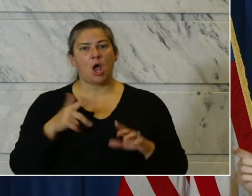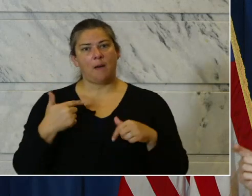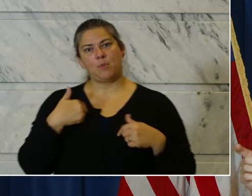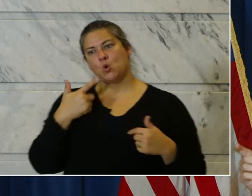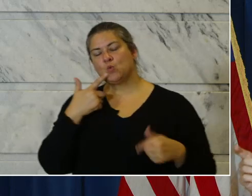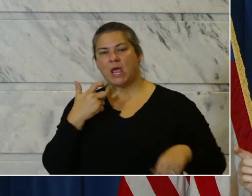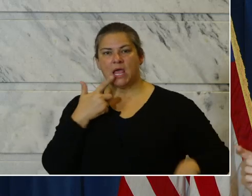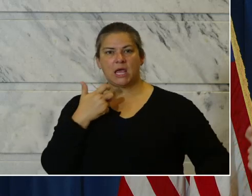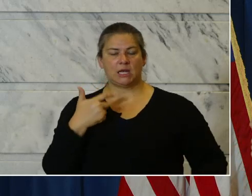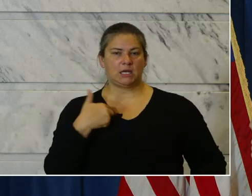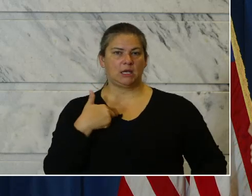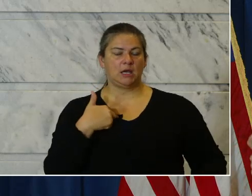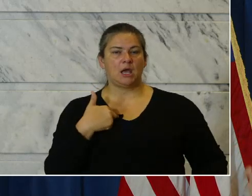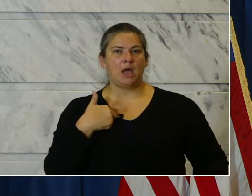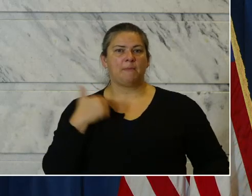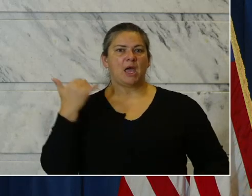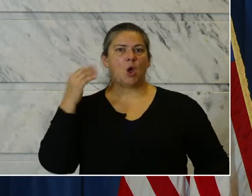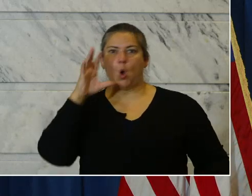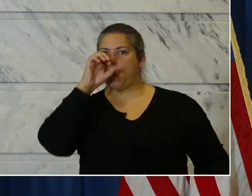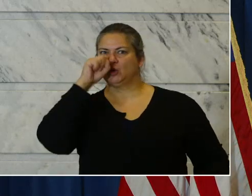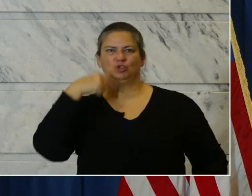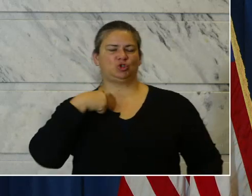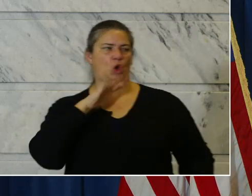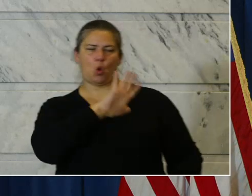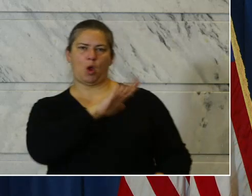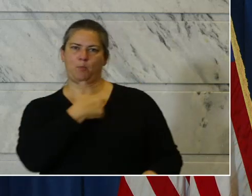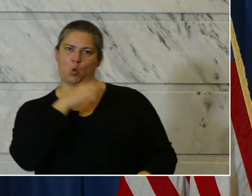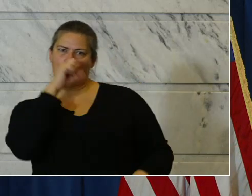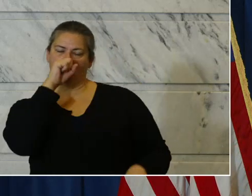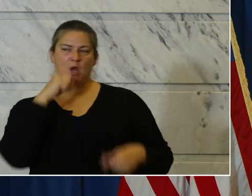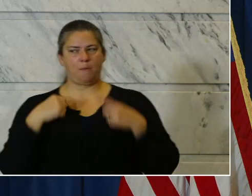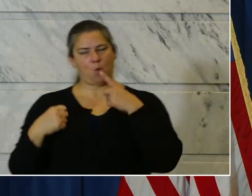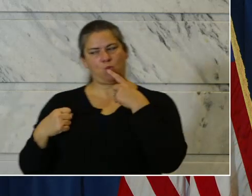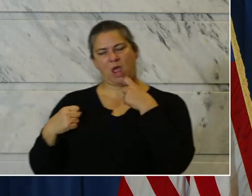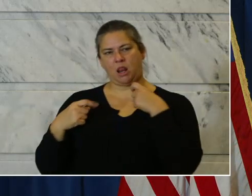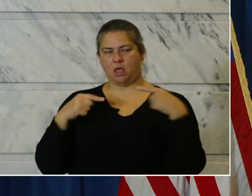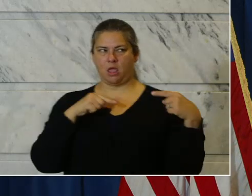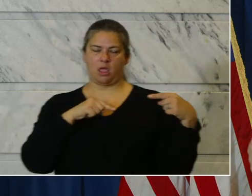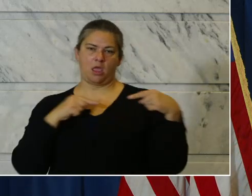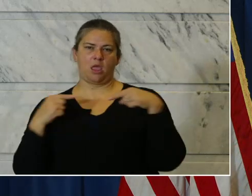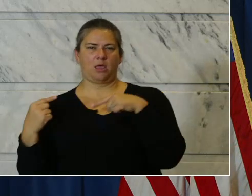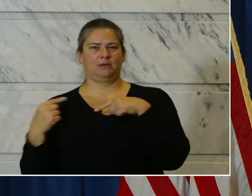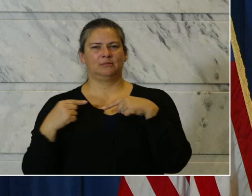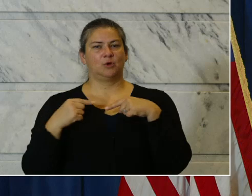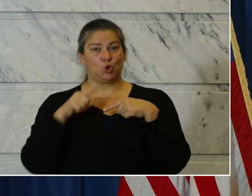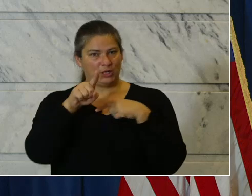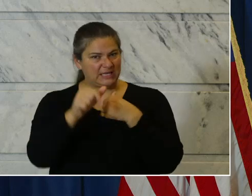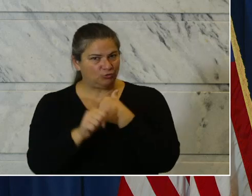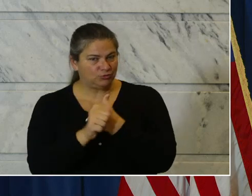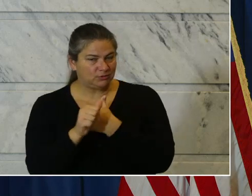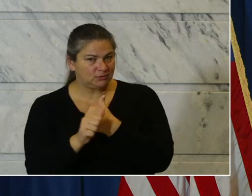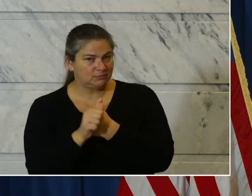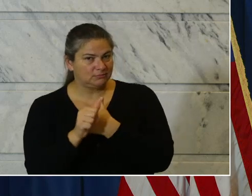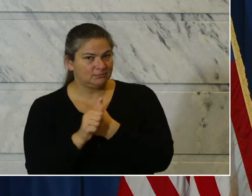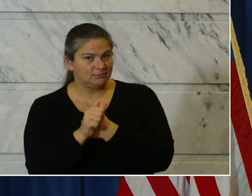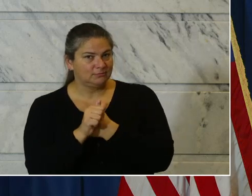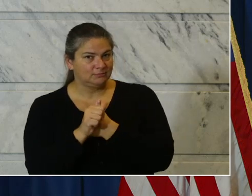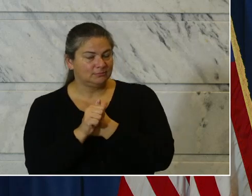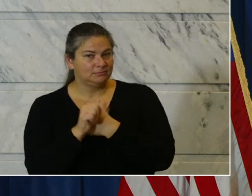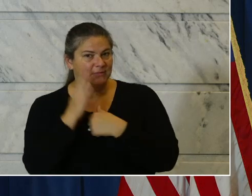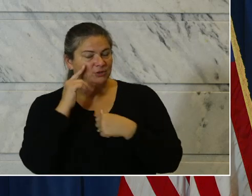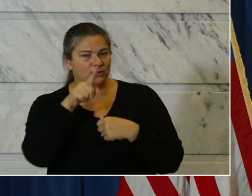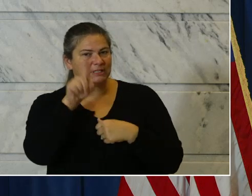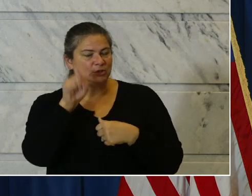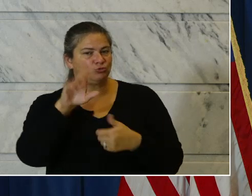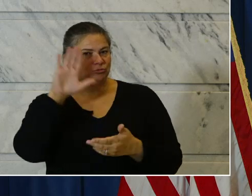the highest part of the orange, you're in a dangerous situation. And you need to take the steps to lessen the spread, not to argue